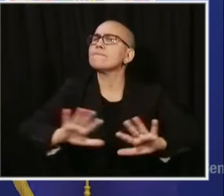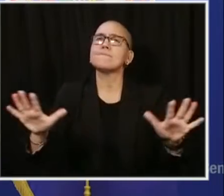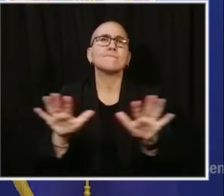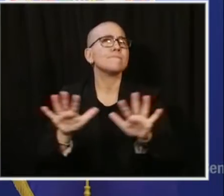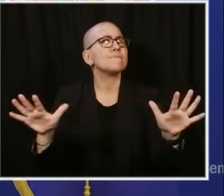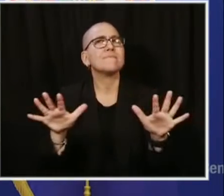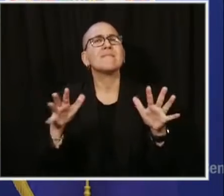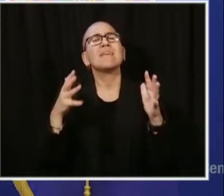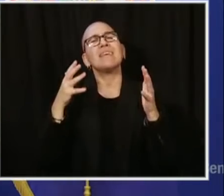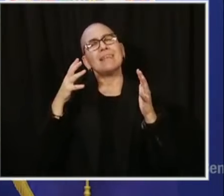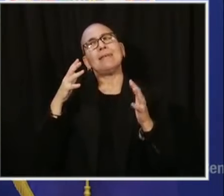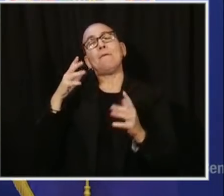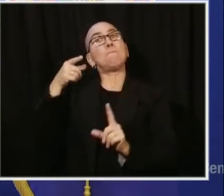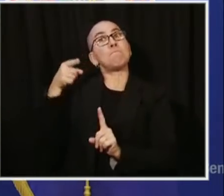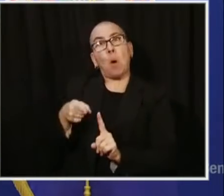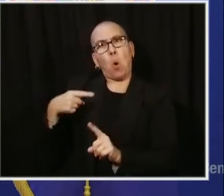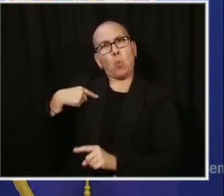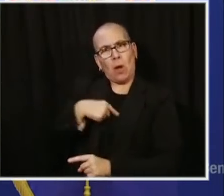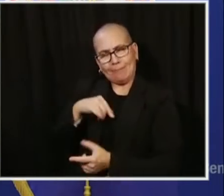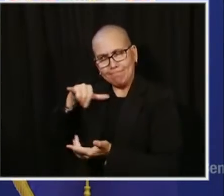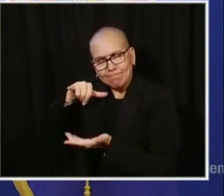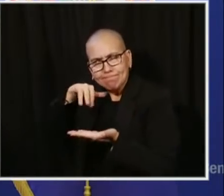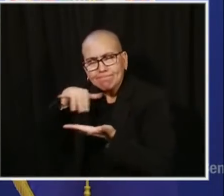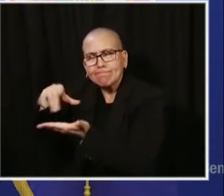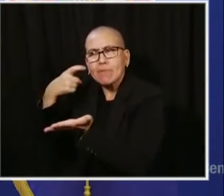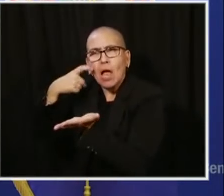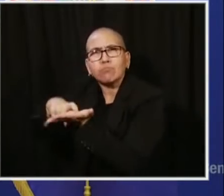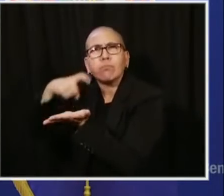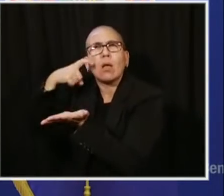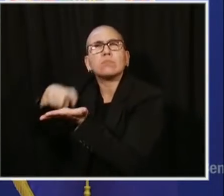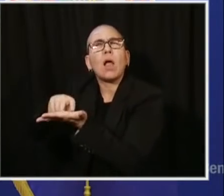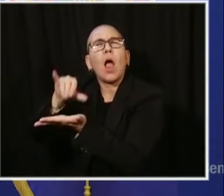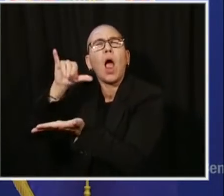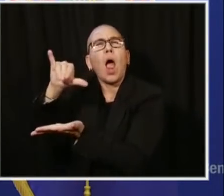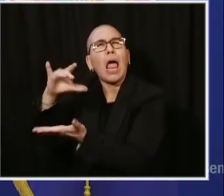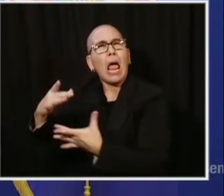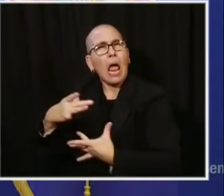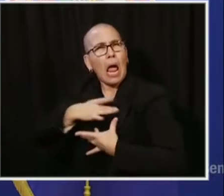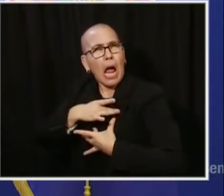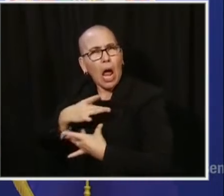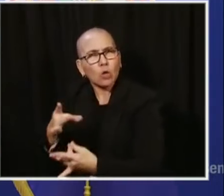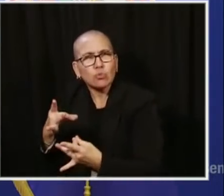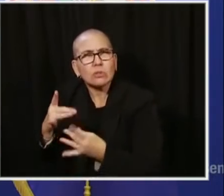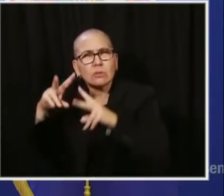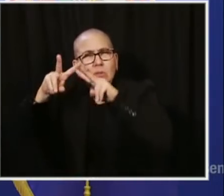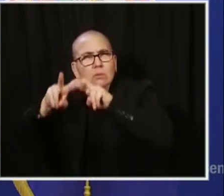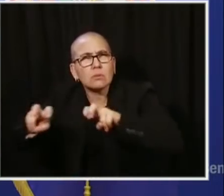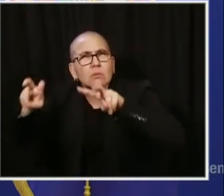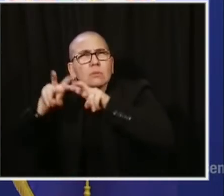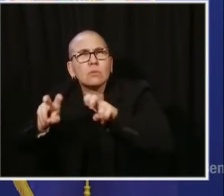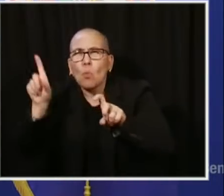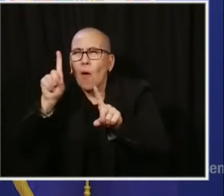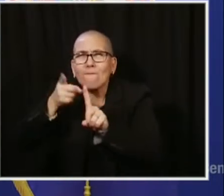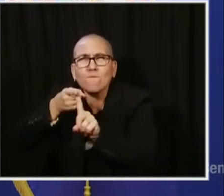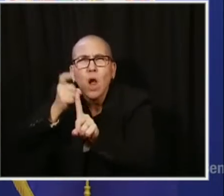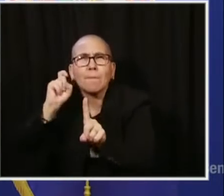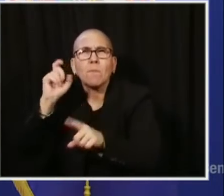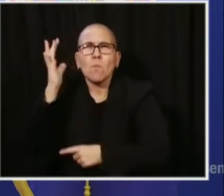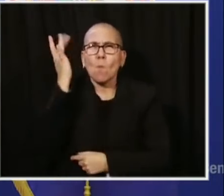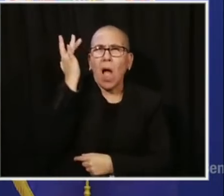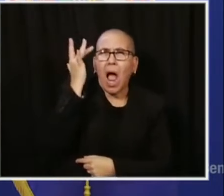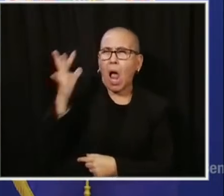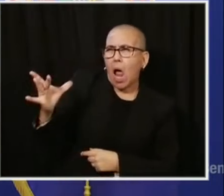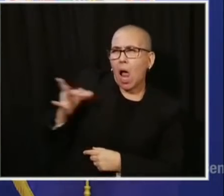months into this, what spreads this thing, who gets it and is more likely to spread it, what's happening with asymptomatic spread, and what is our